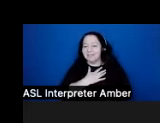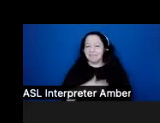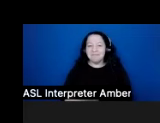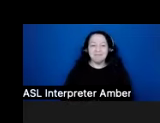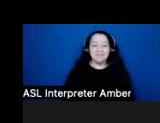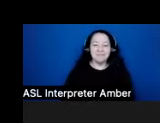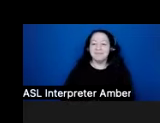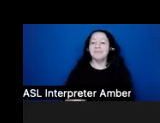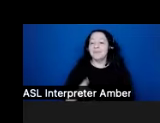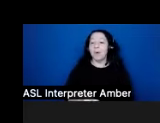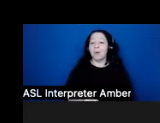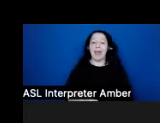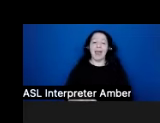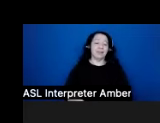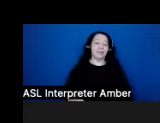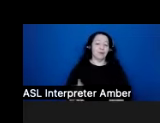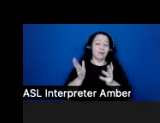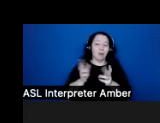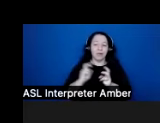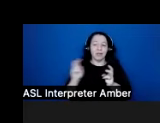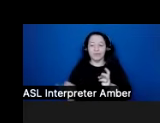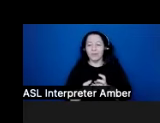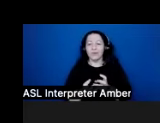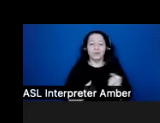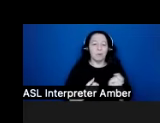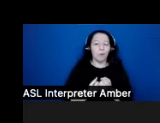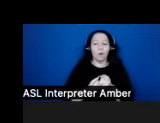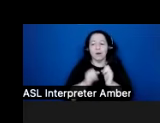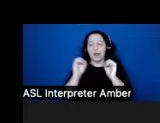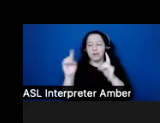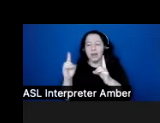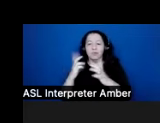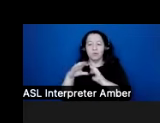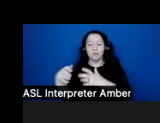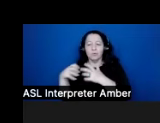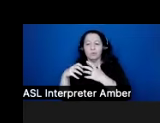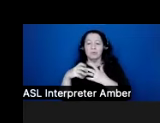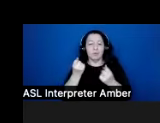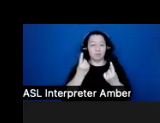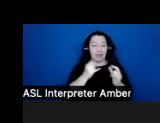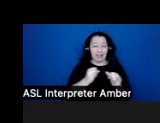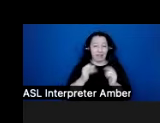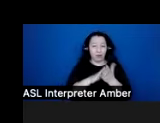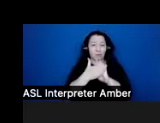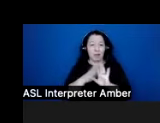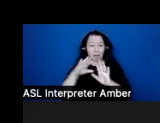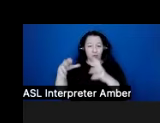Okay, so talking circle support and education groups. So the individual becomes a community, right? So now we've moved towards collective